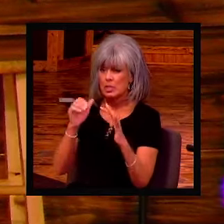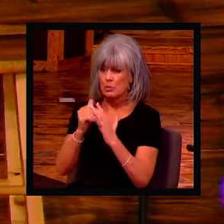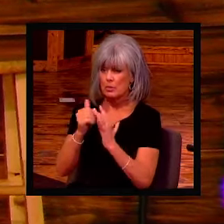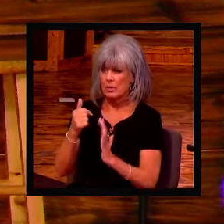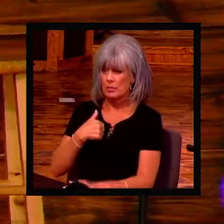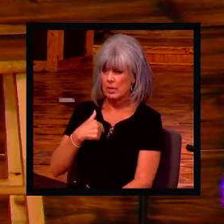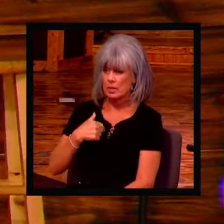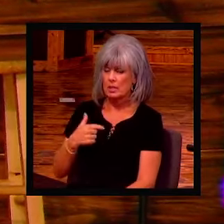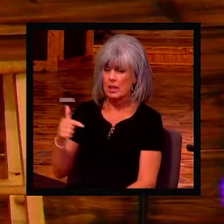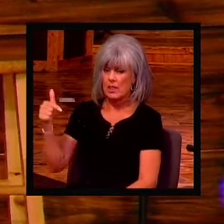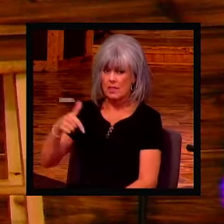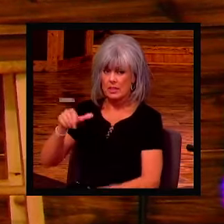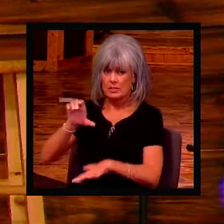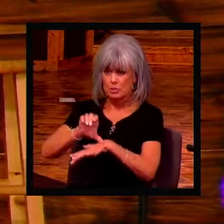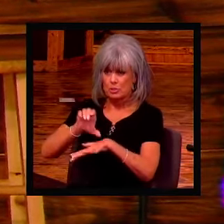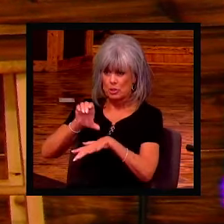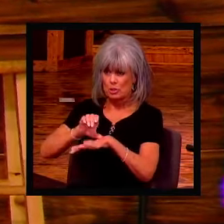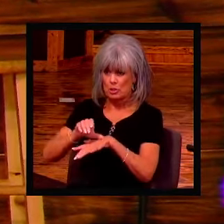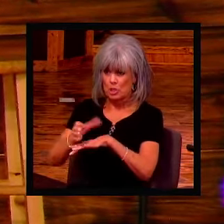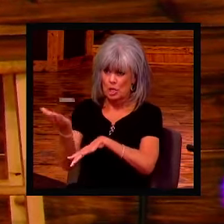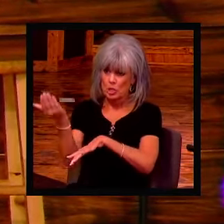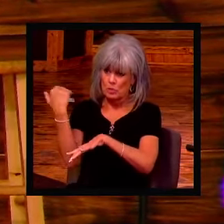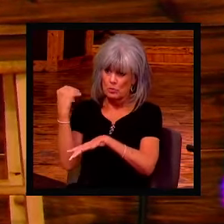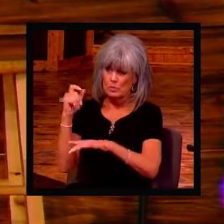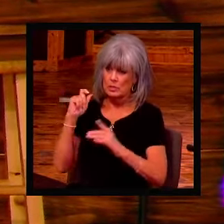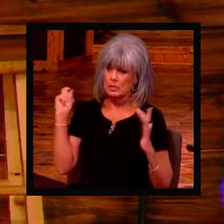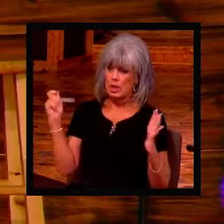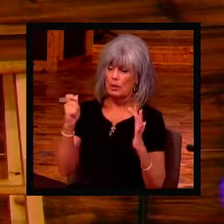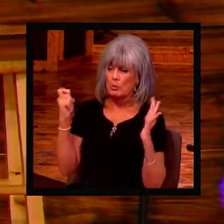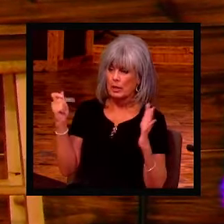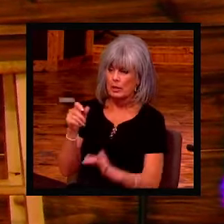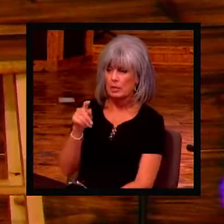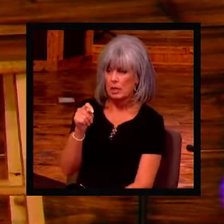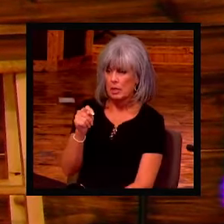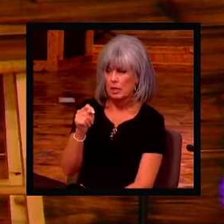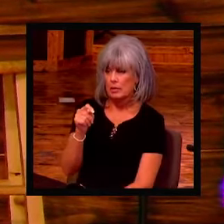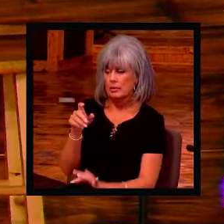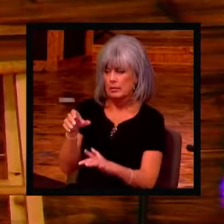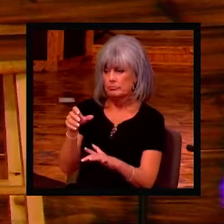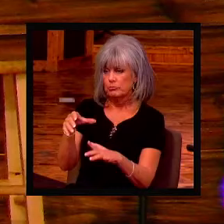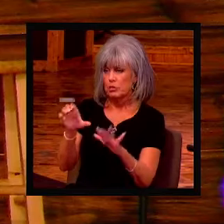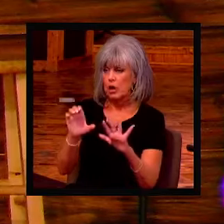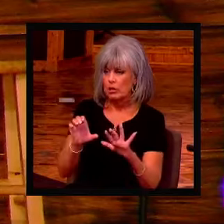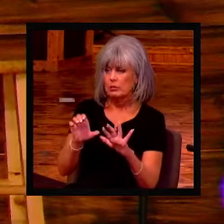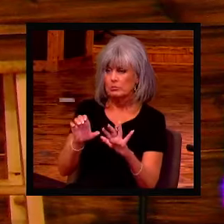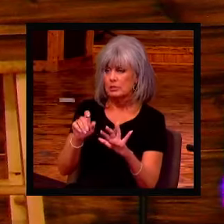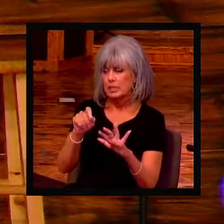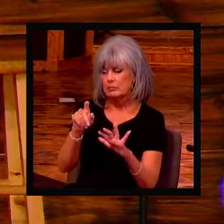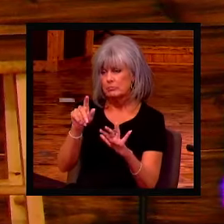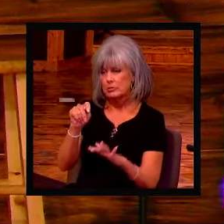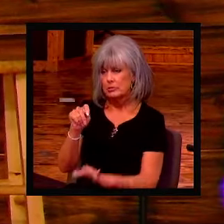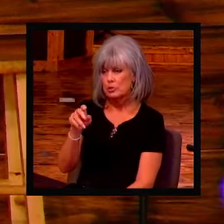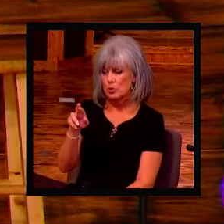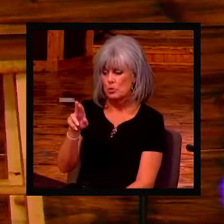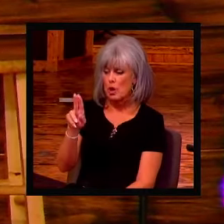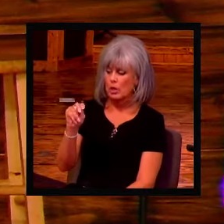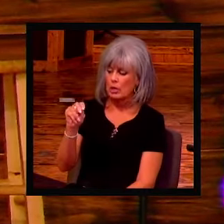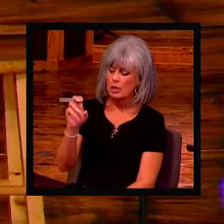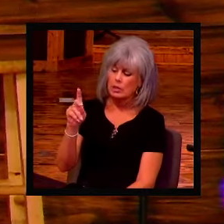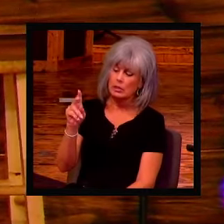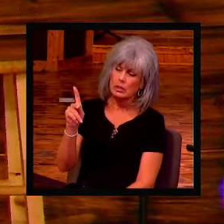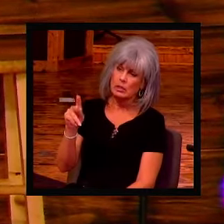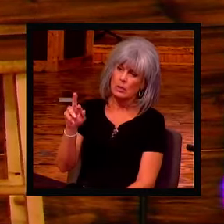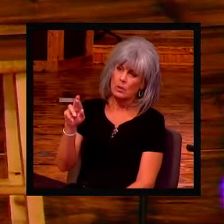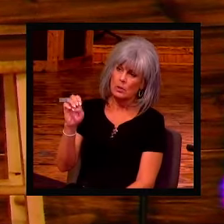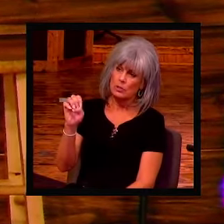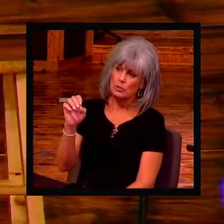but this church used to celebrate trunk or treat, different kinds of alternative ways to celebrate Halloween. People